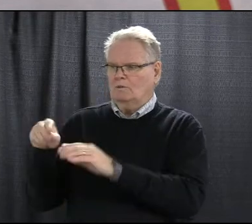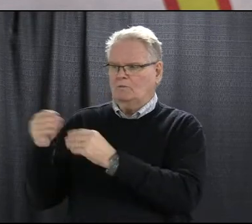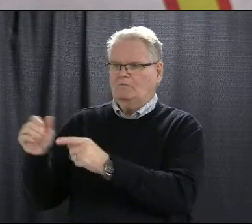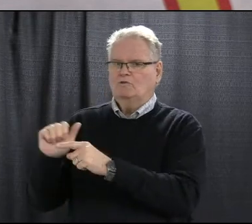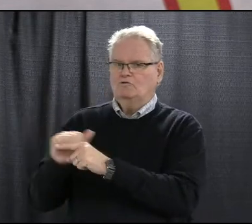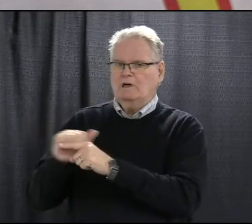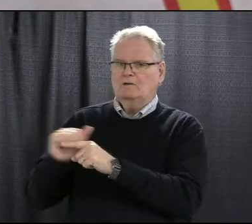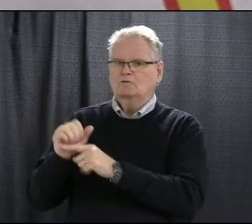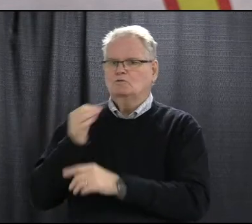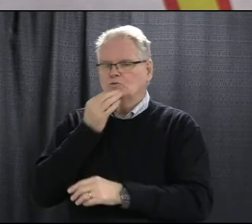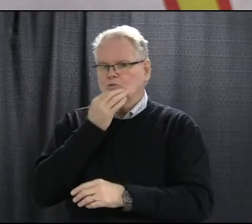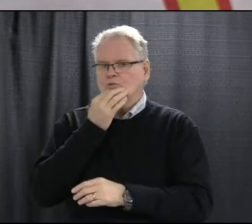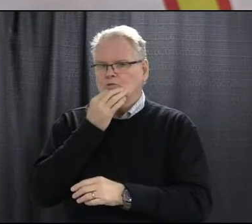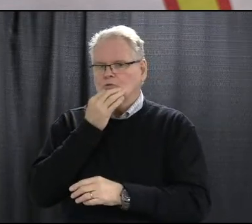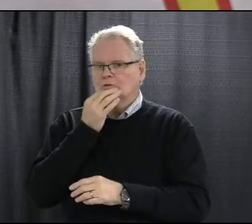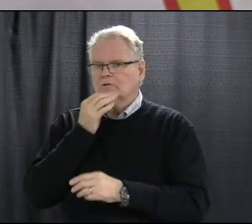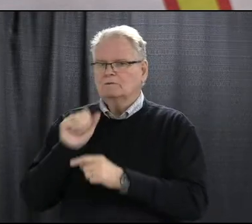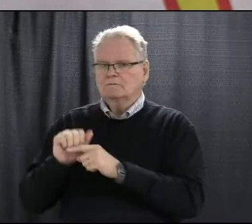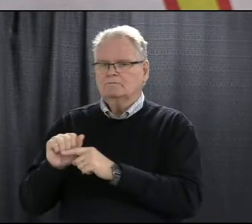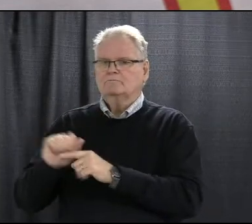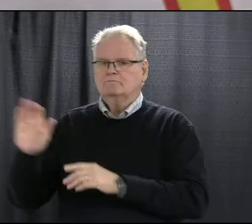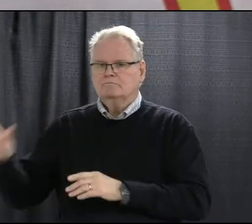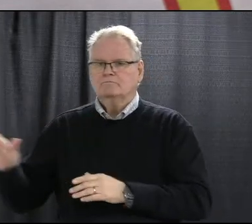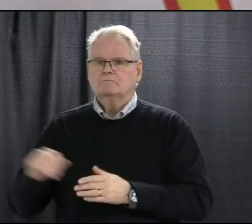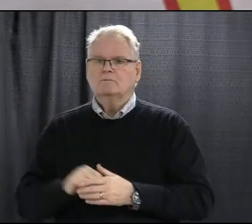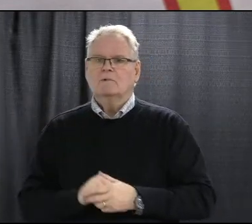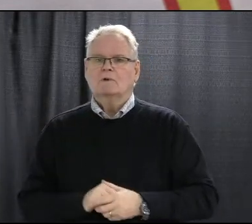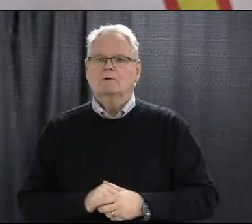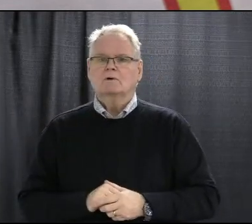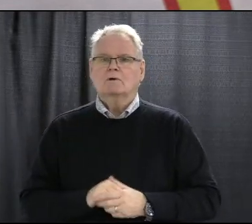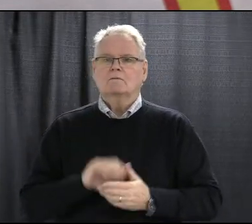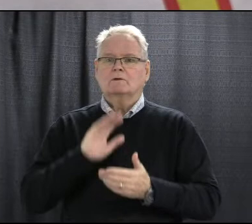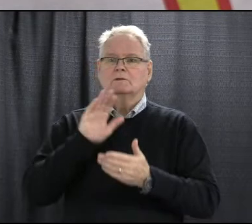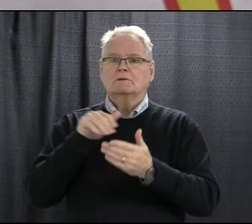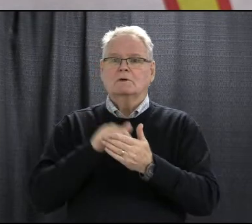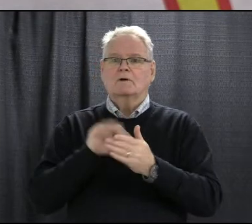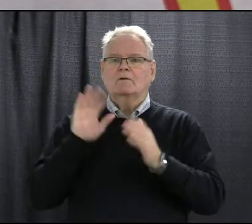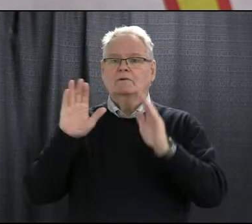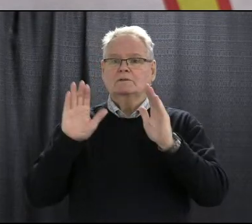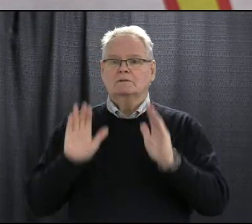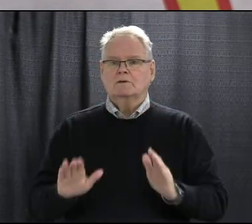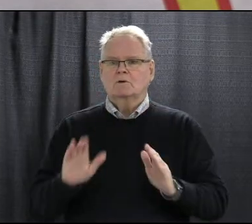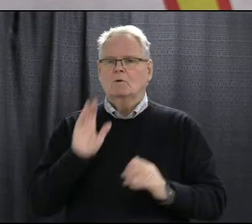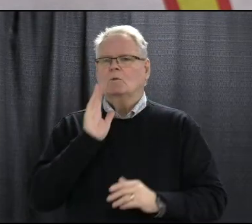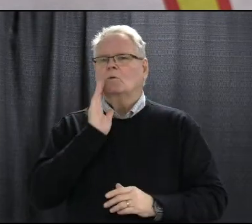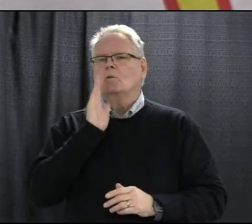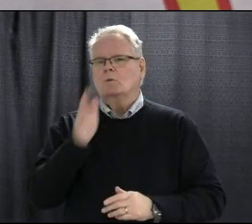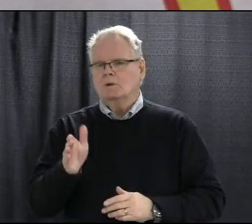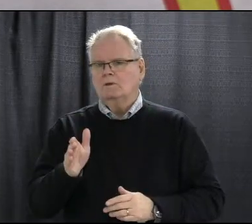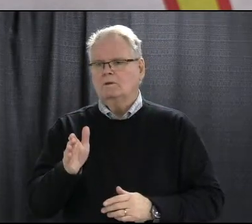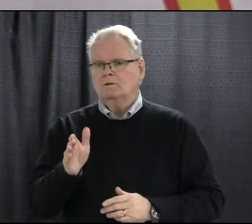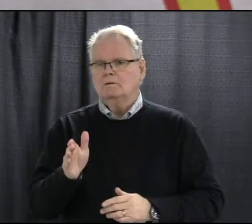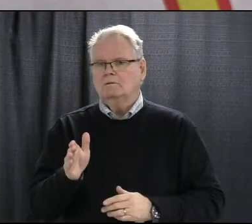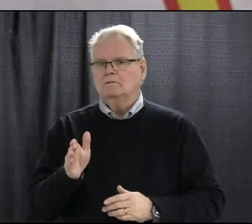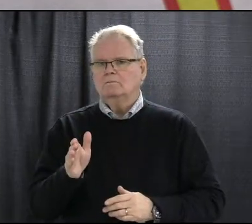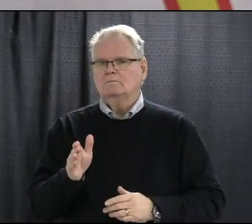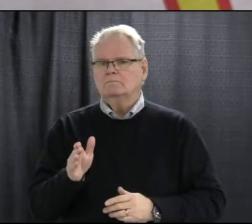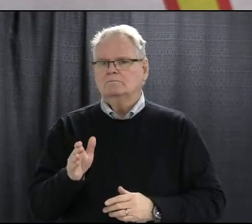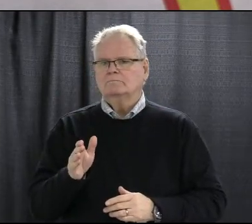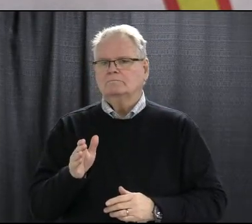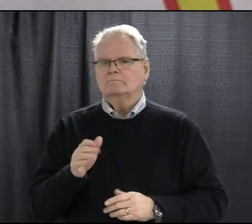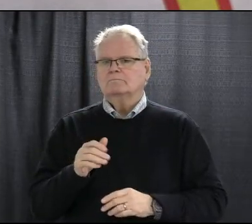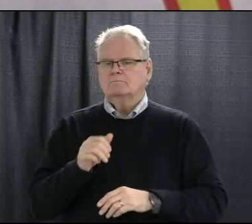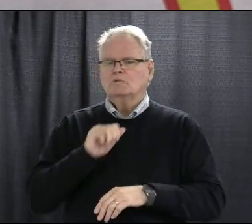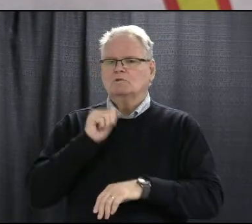orientation for those staff. The Centre of Excellence itself will come with the new St.